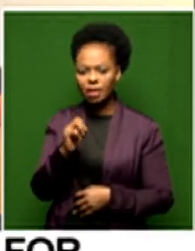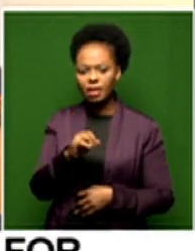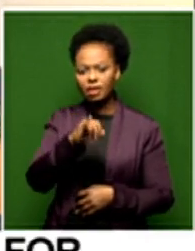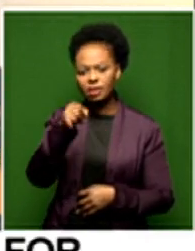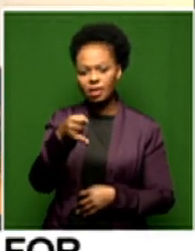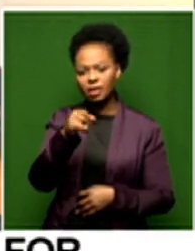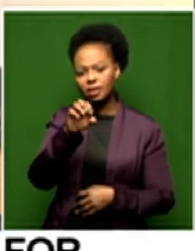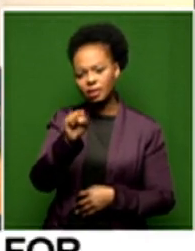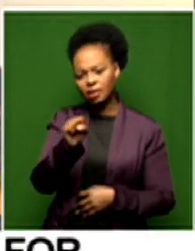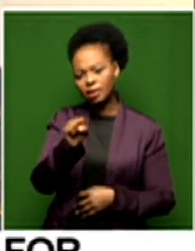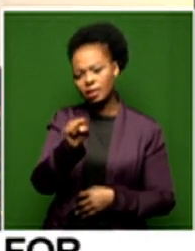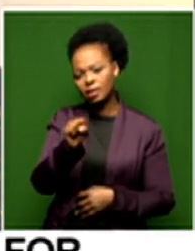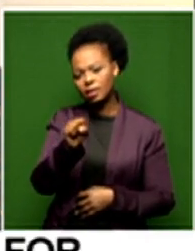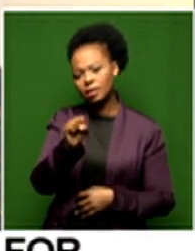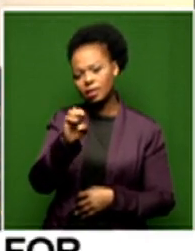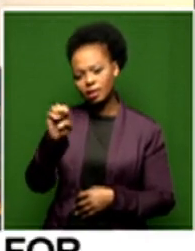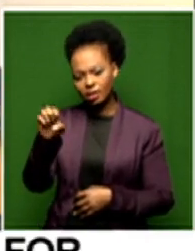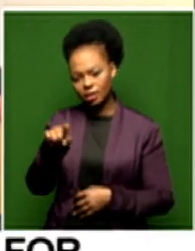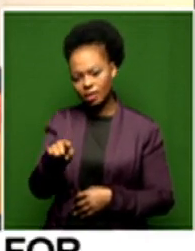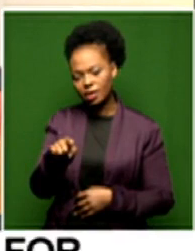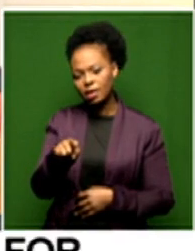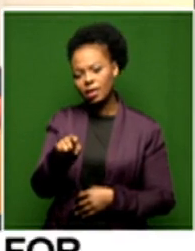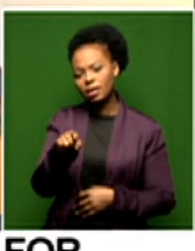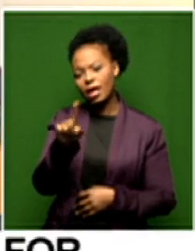Jesse, Jesse, at